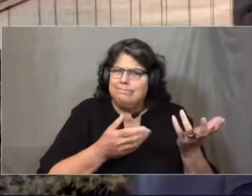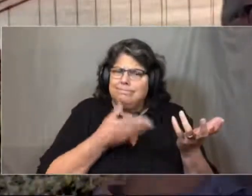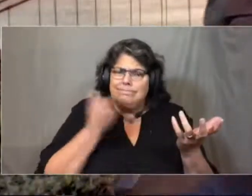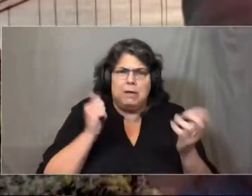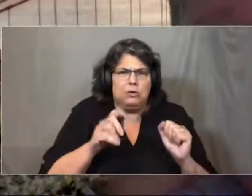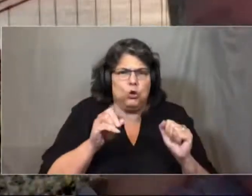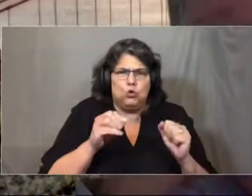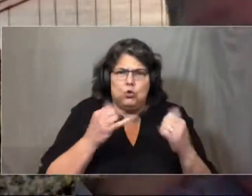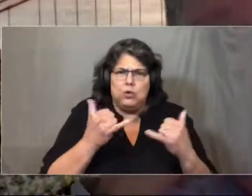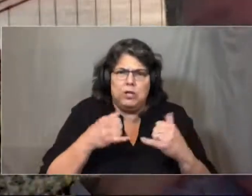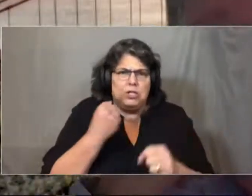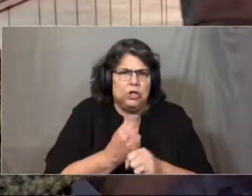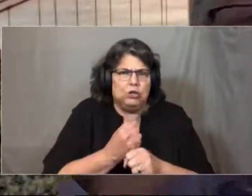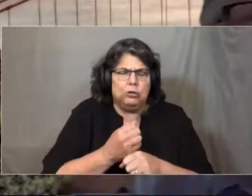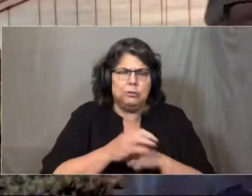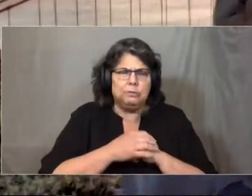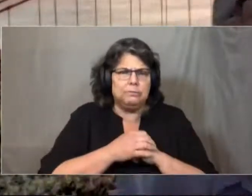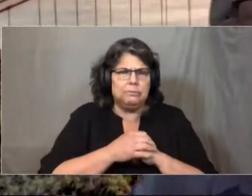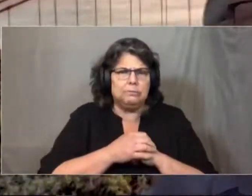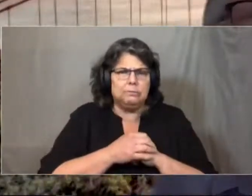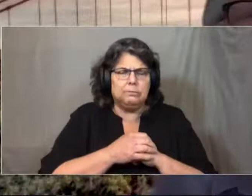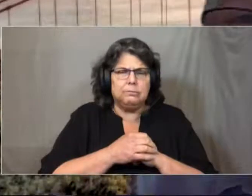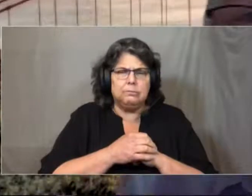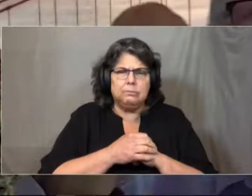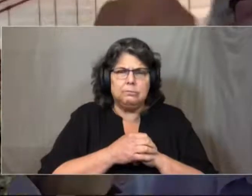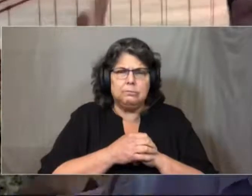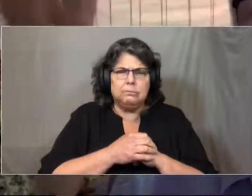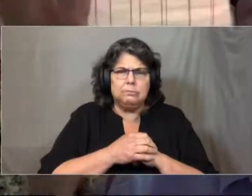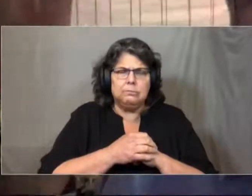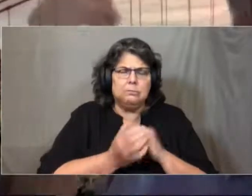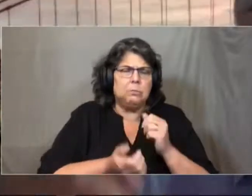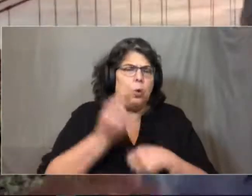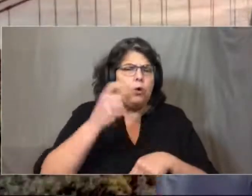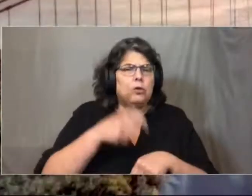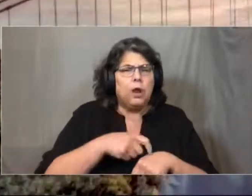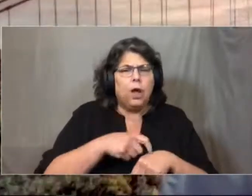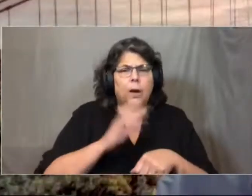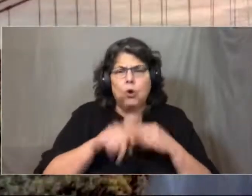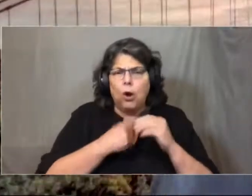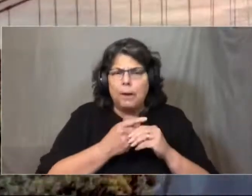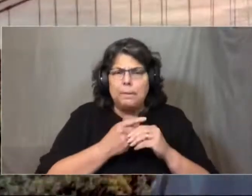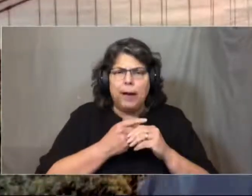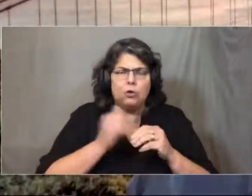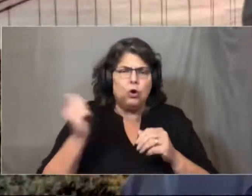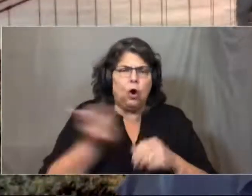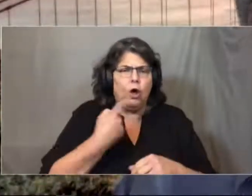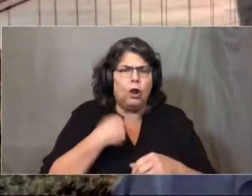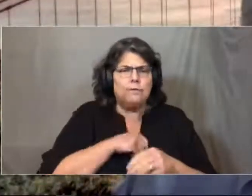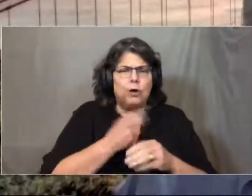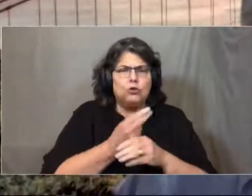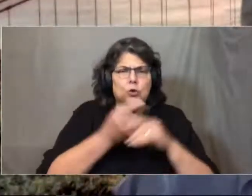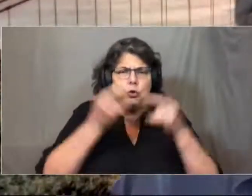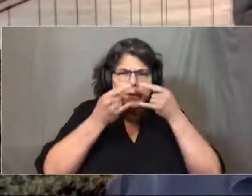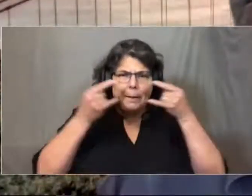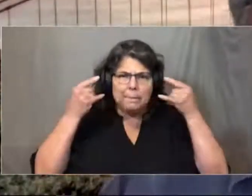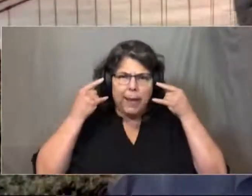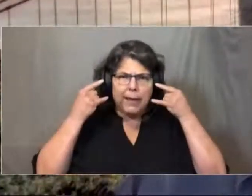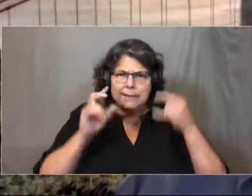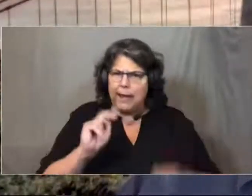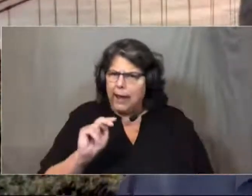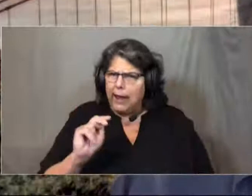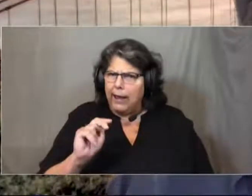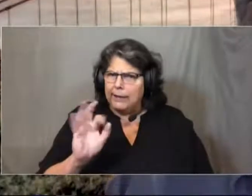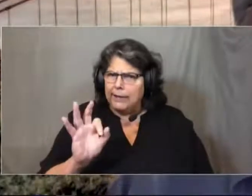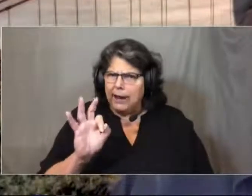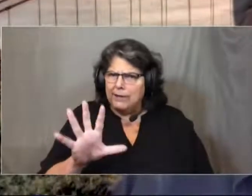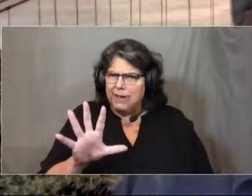year. You know, normally we would be talking about N95 masks, but we all know they are being